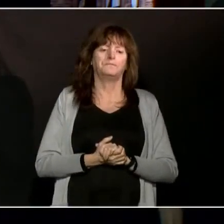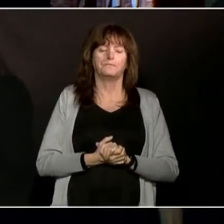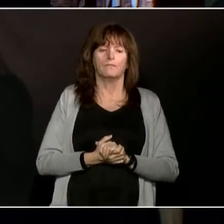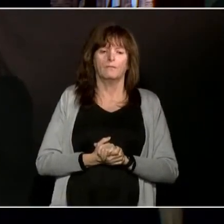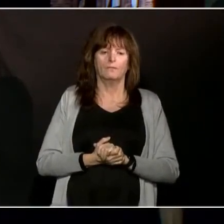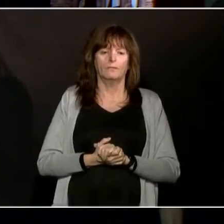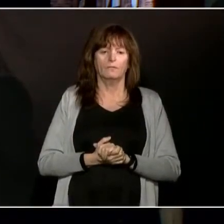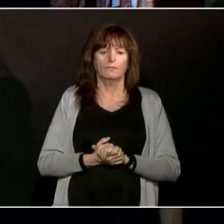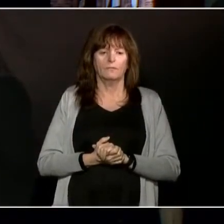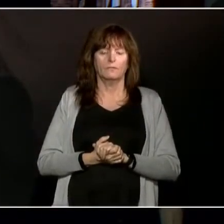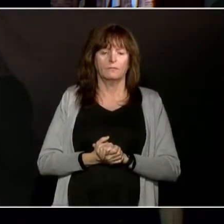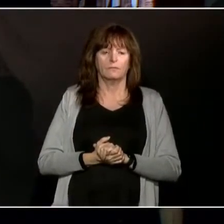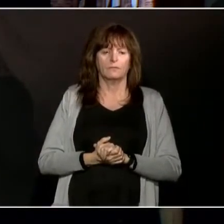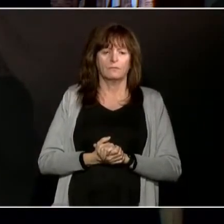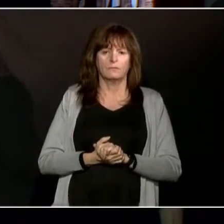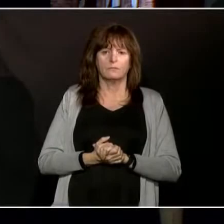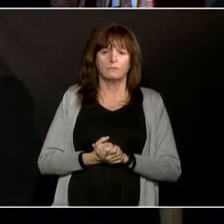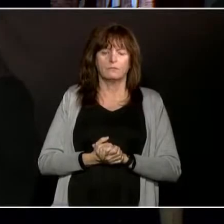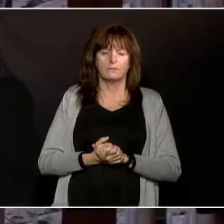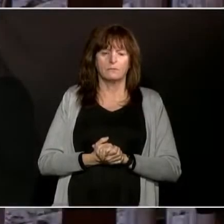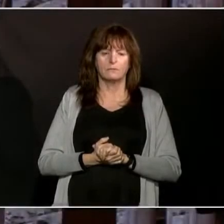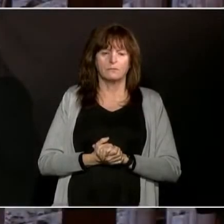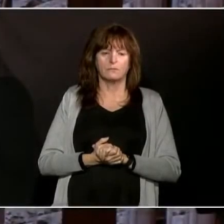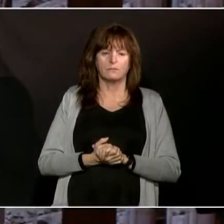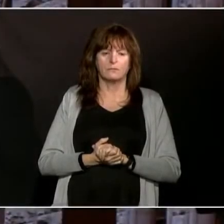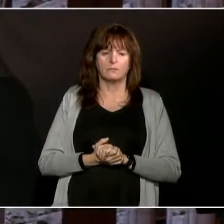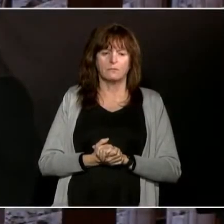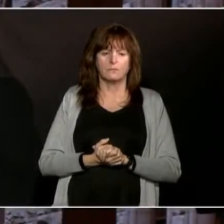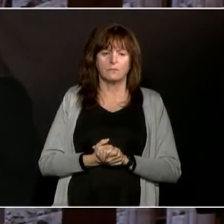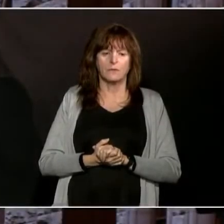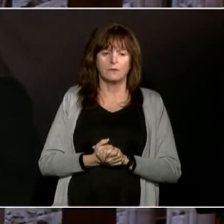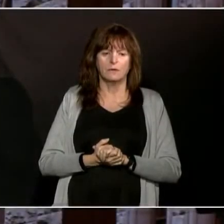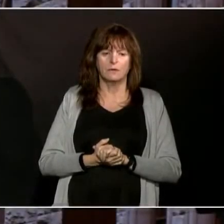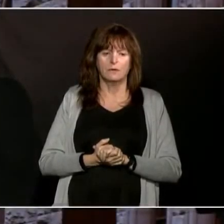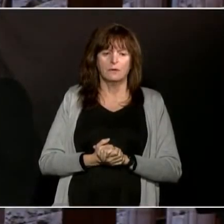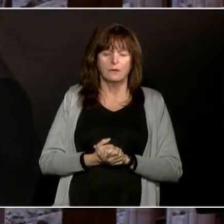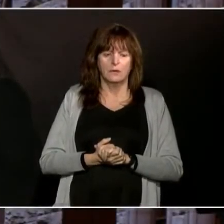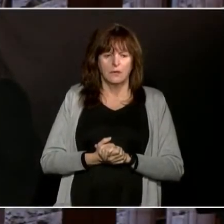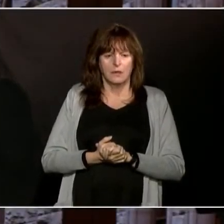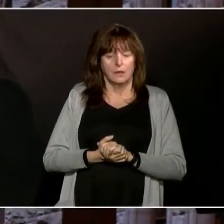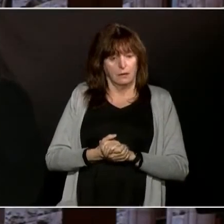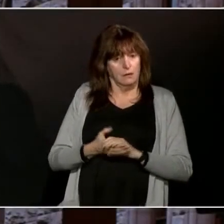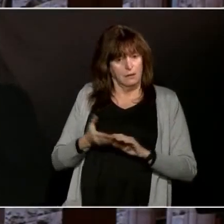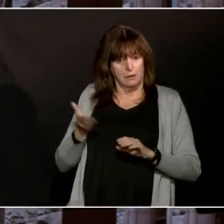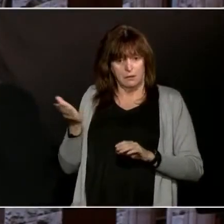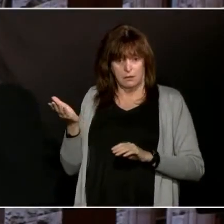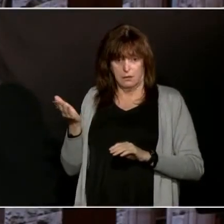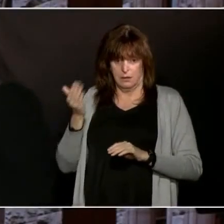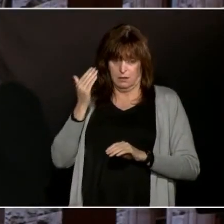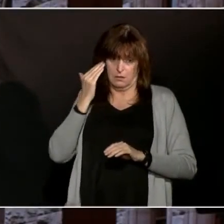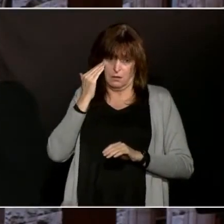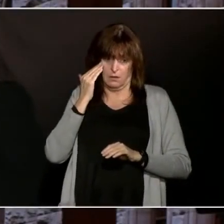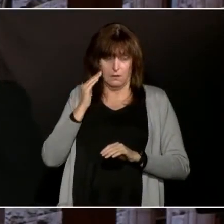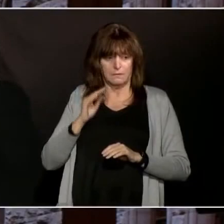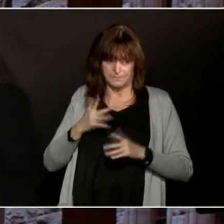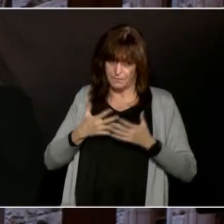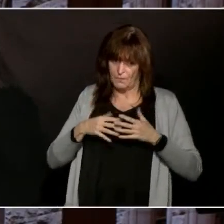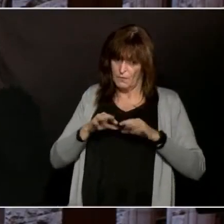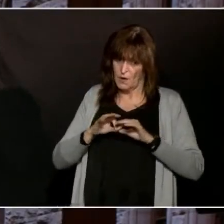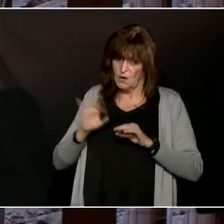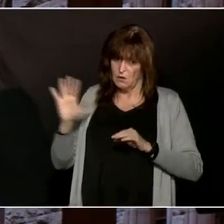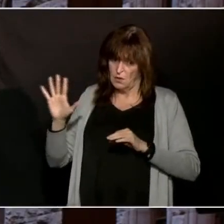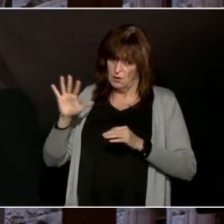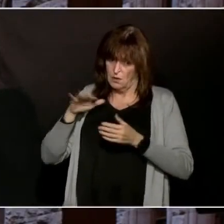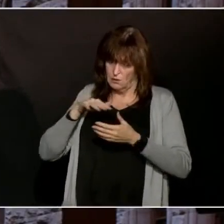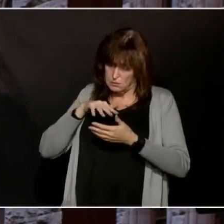So, as Dr. Allen knows, this is very important to have the prevalence study. We're the first to do this on a large volume